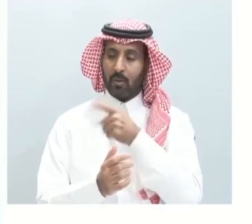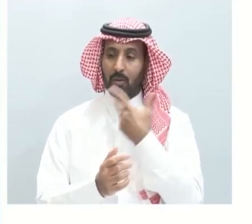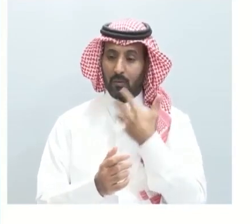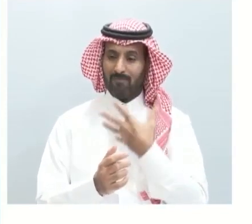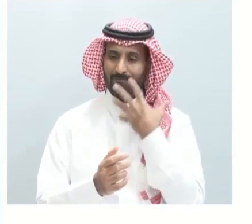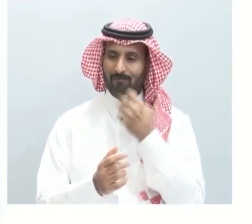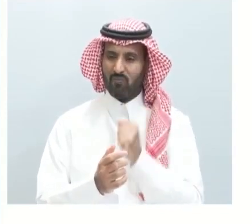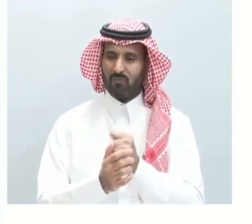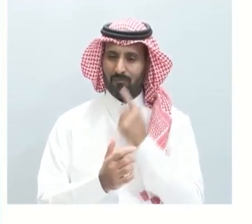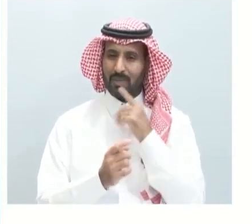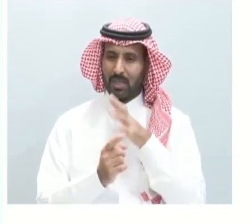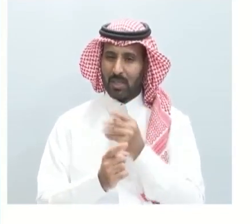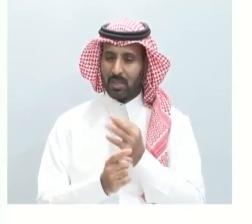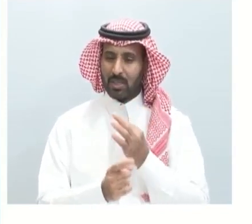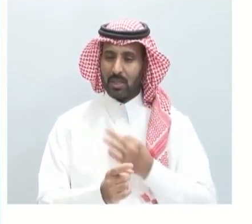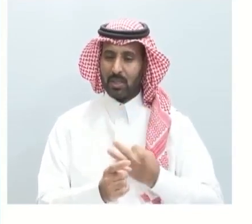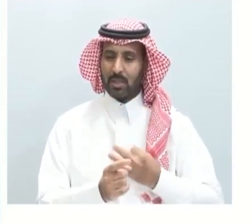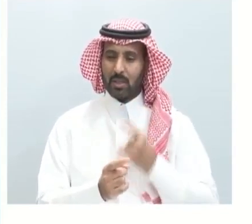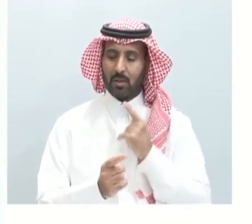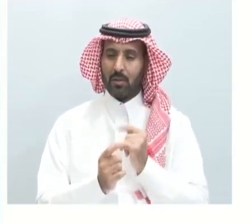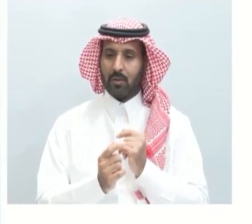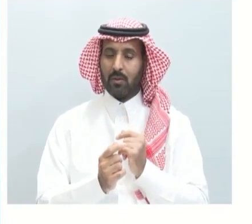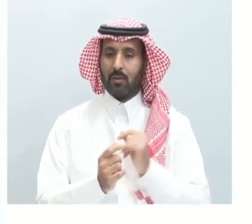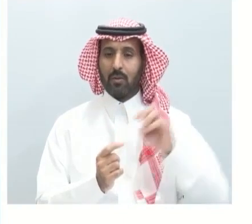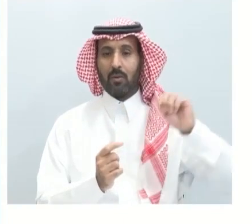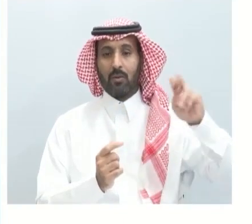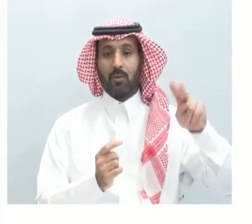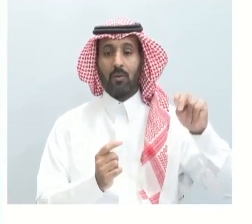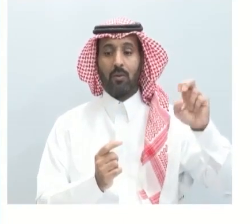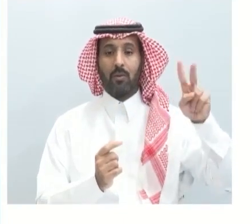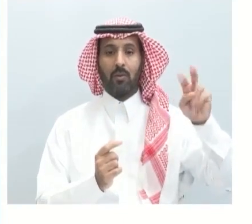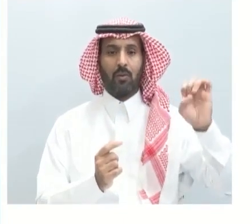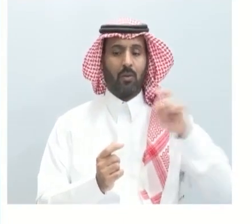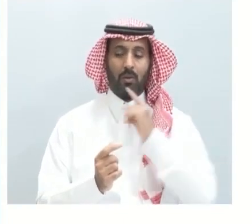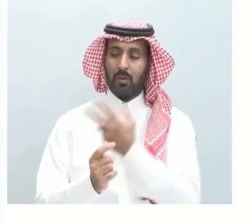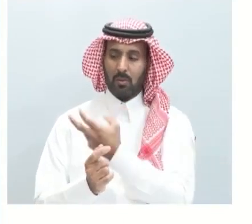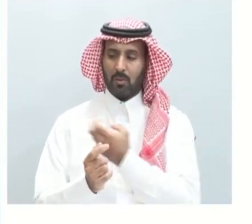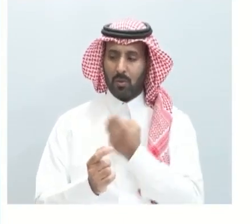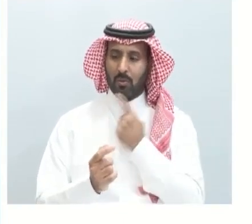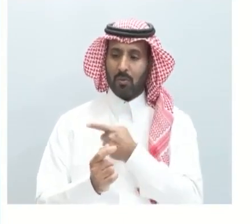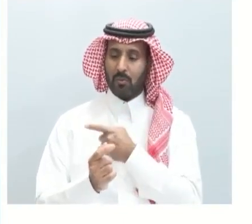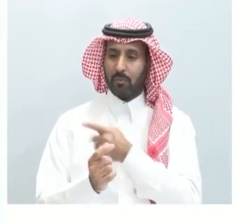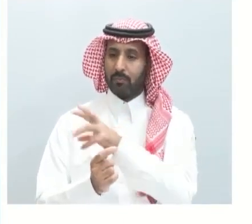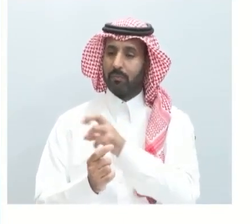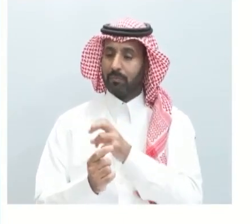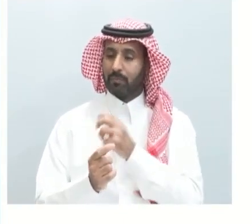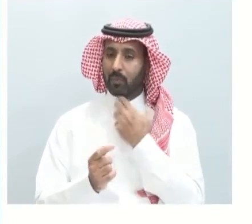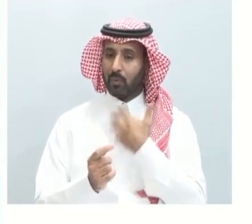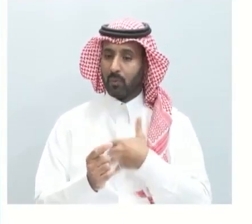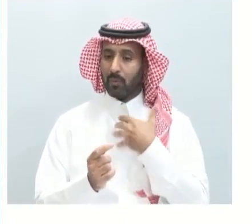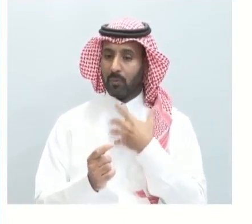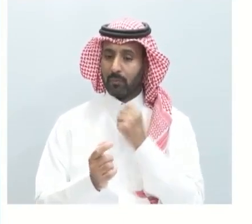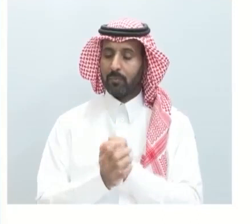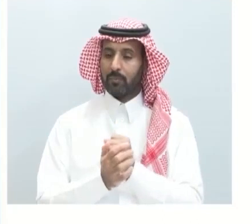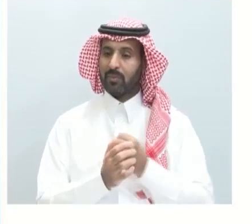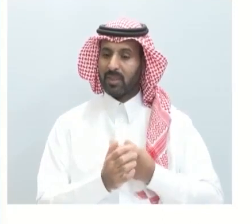jealous he's Green With Envy of course Envy means that you wish that you had what other what others have you